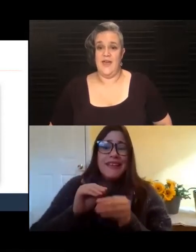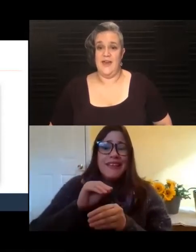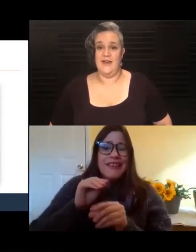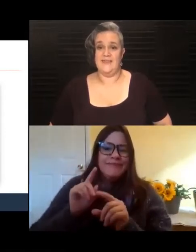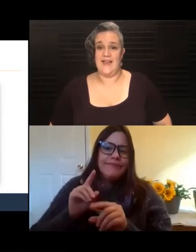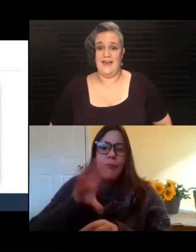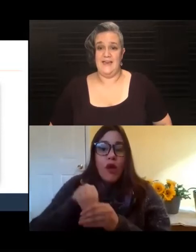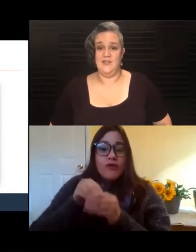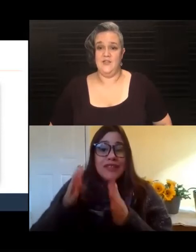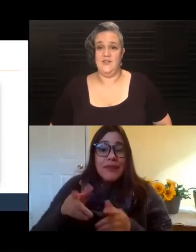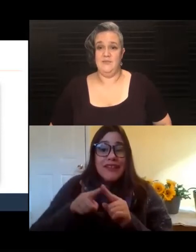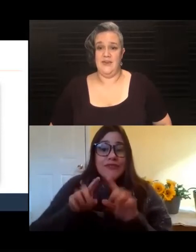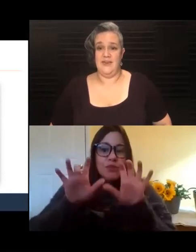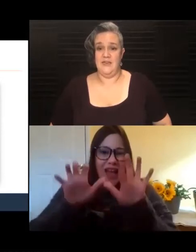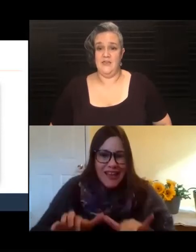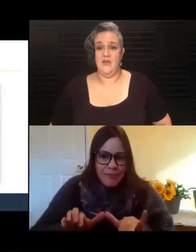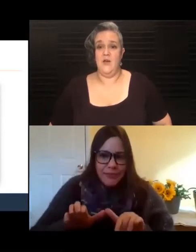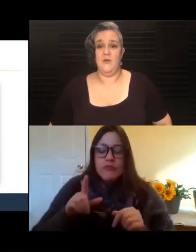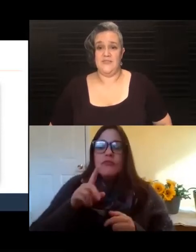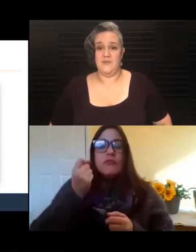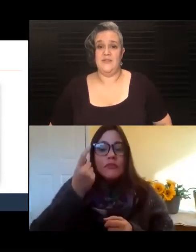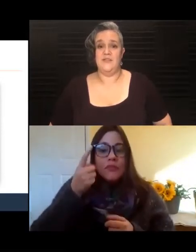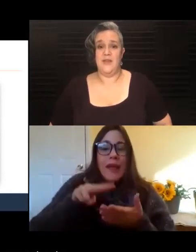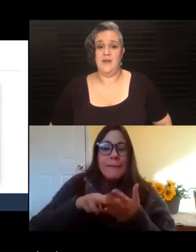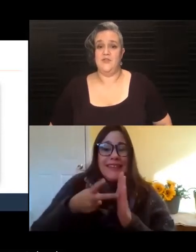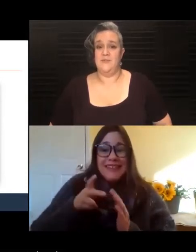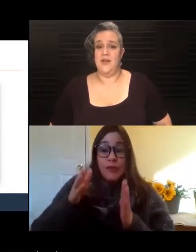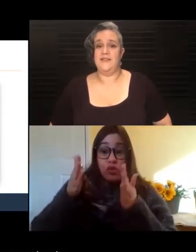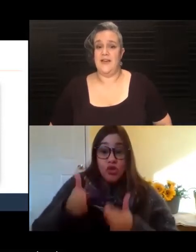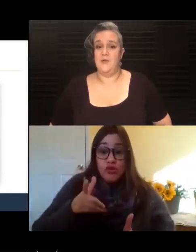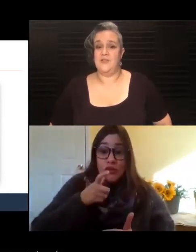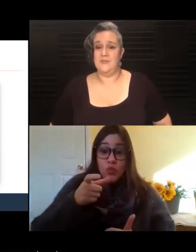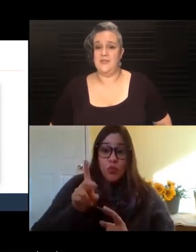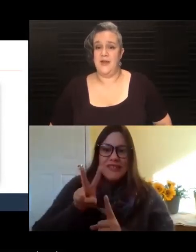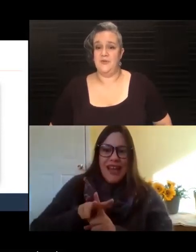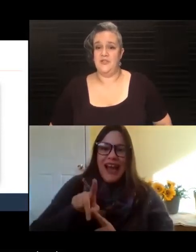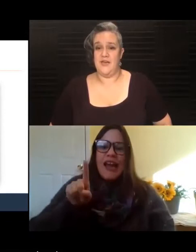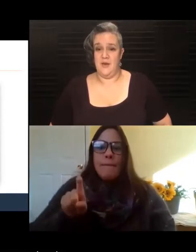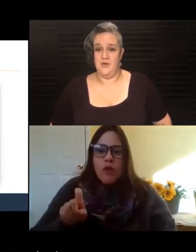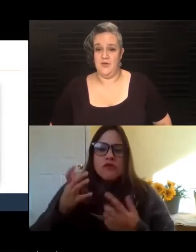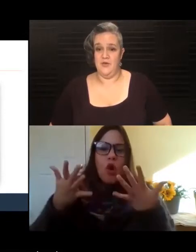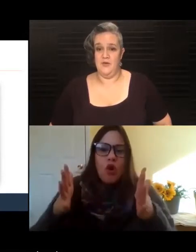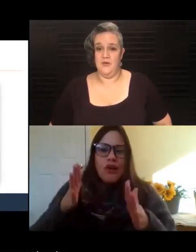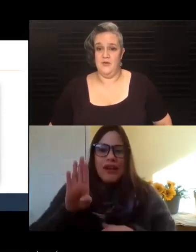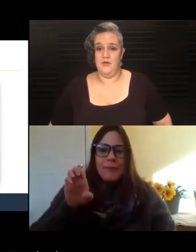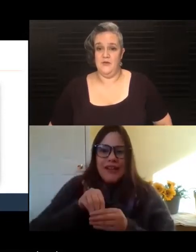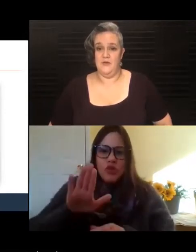you can assign to the meeting participant to be able to assign a participant to be able to type.